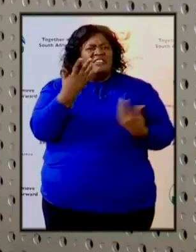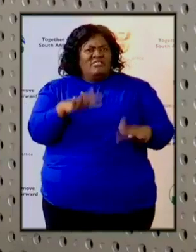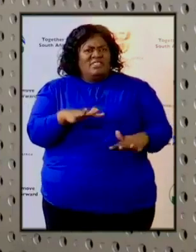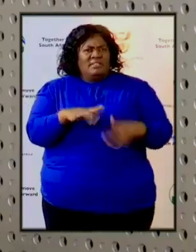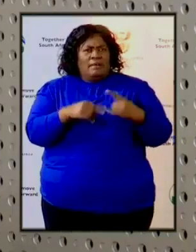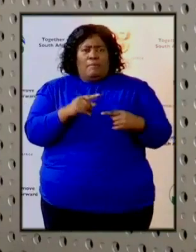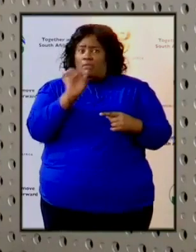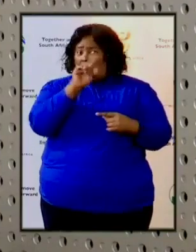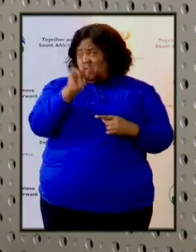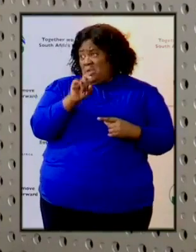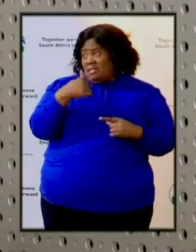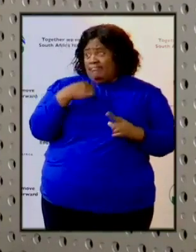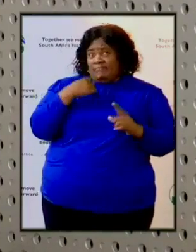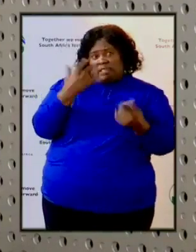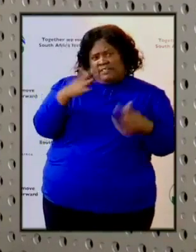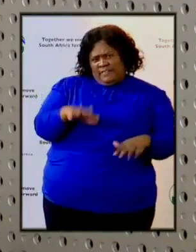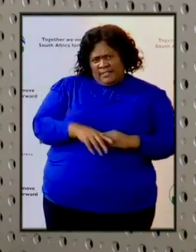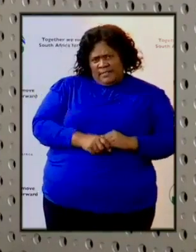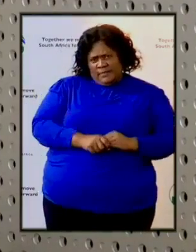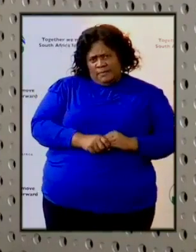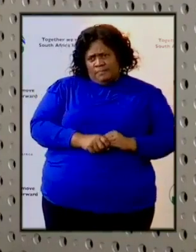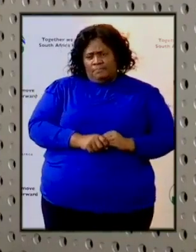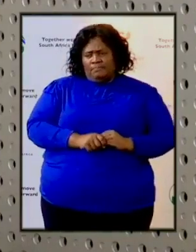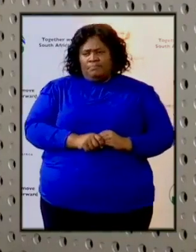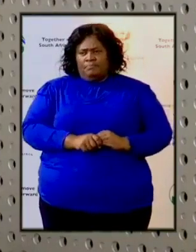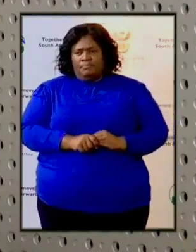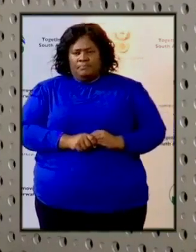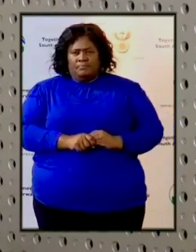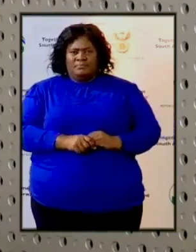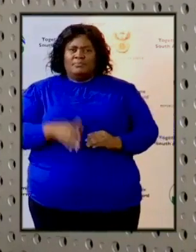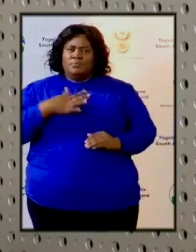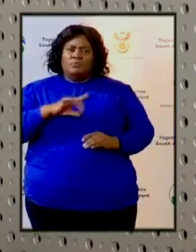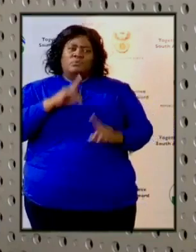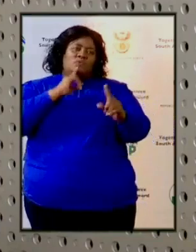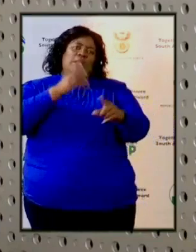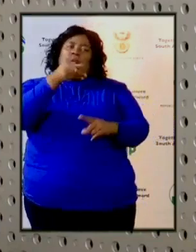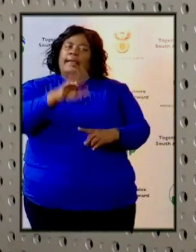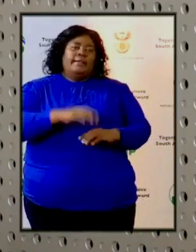answered that question, so I don't want to get into that.